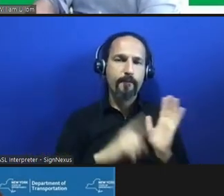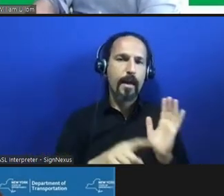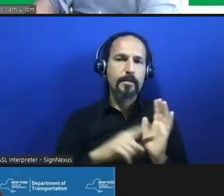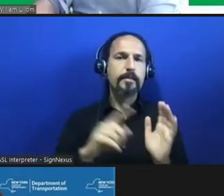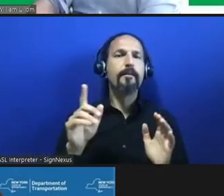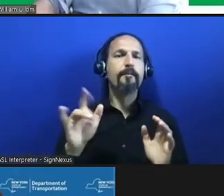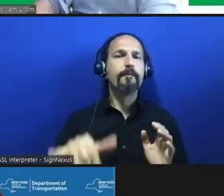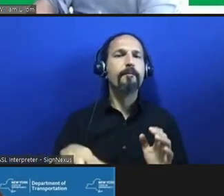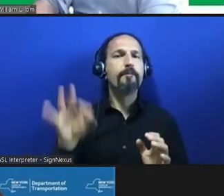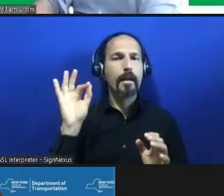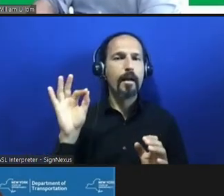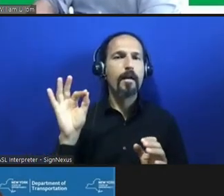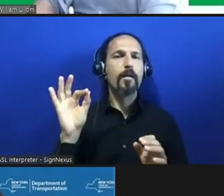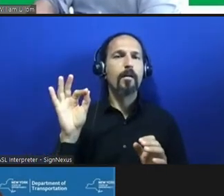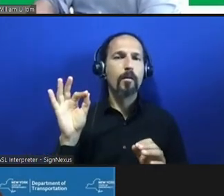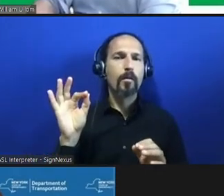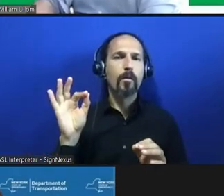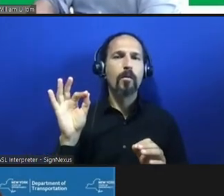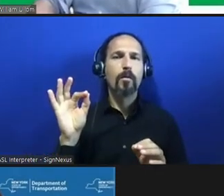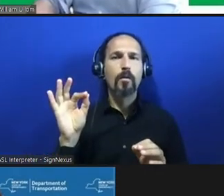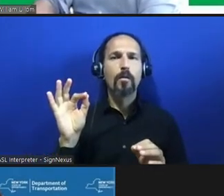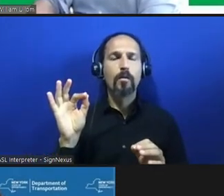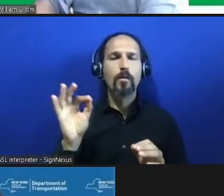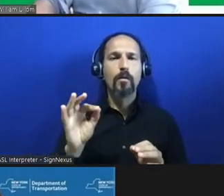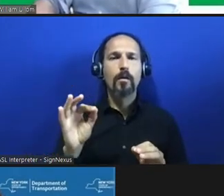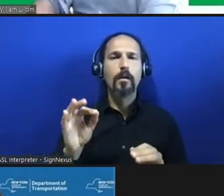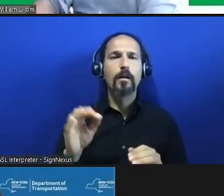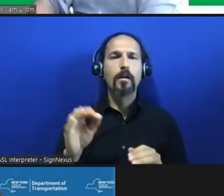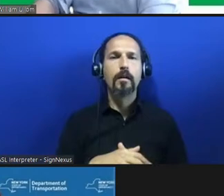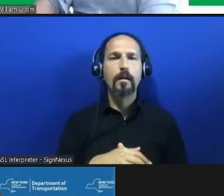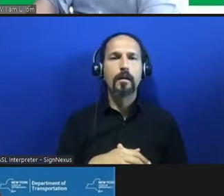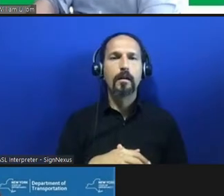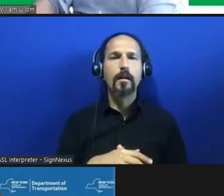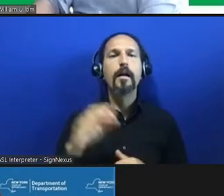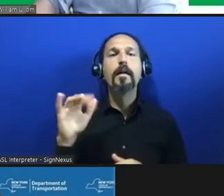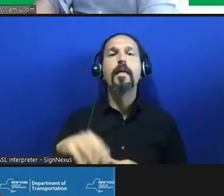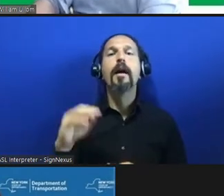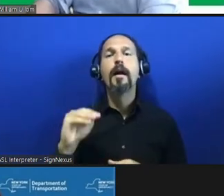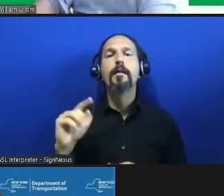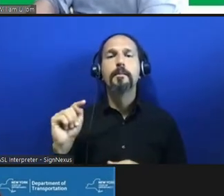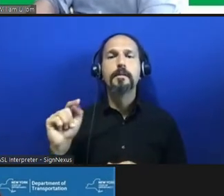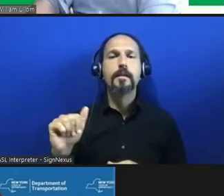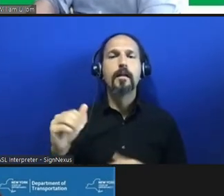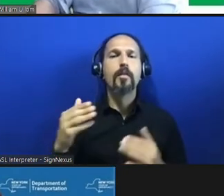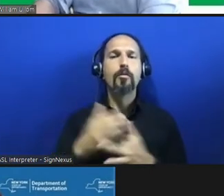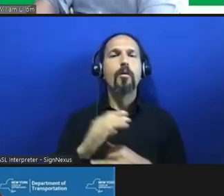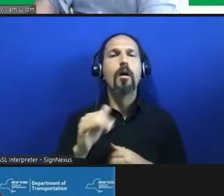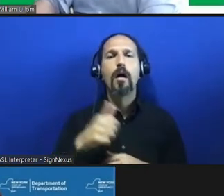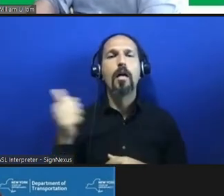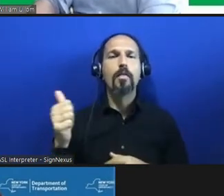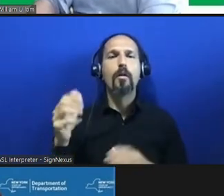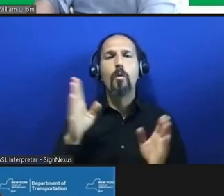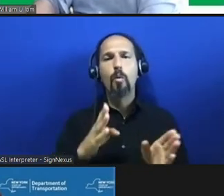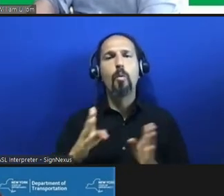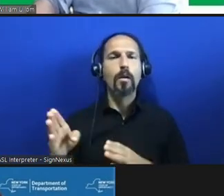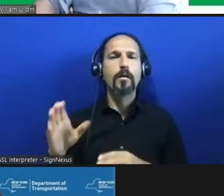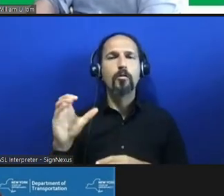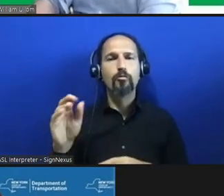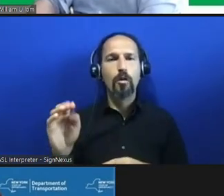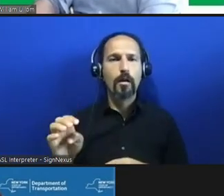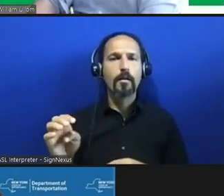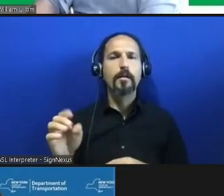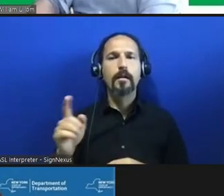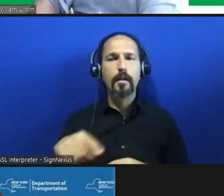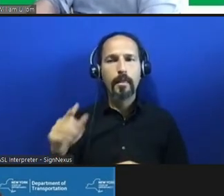found that there is in infiltration of the MTA by organized crime uh Jane